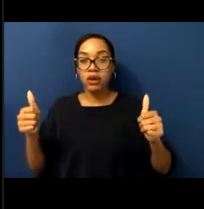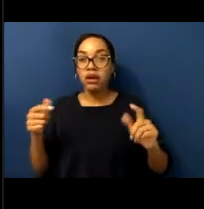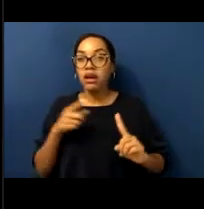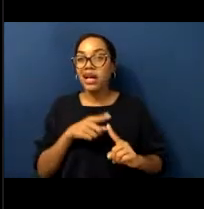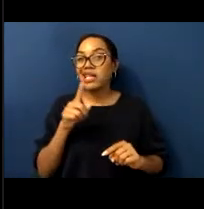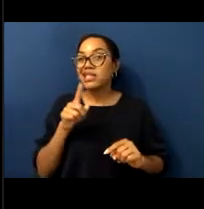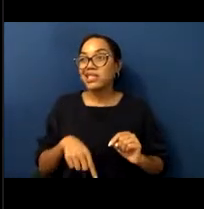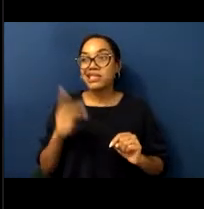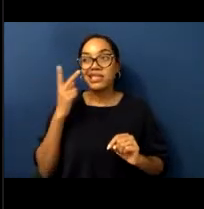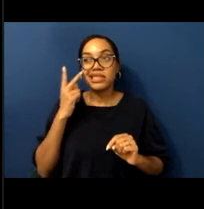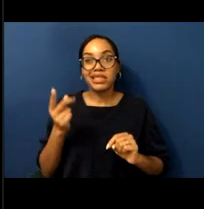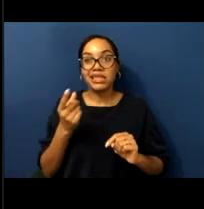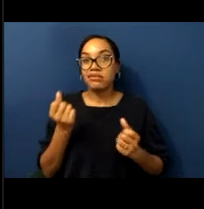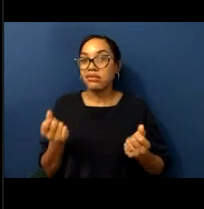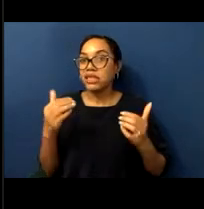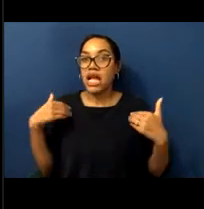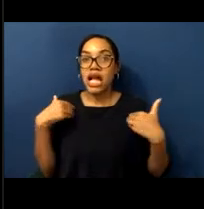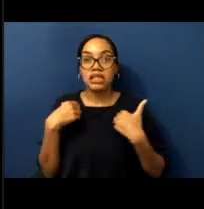sharks in the